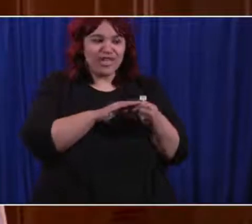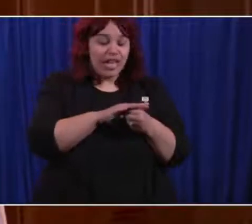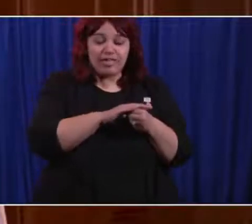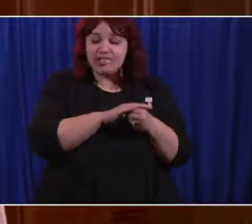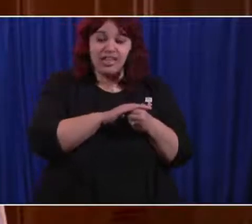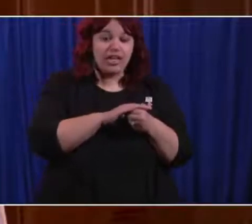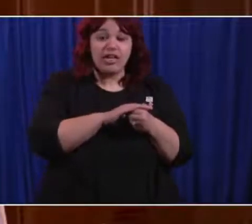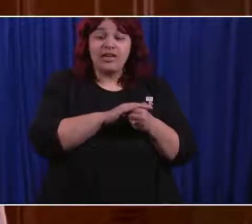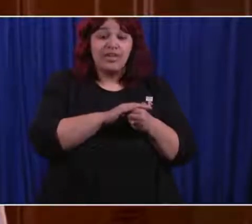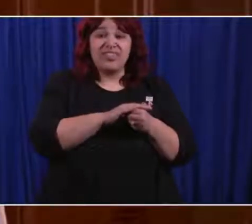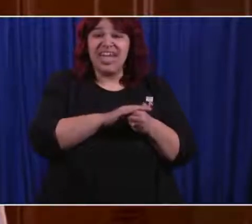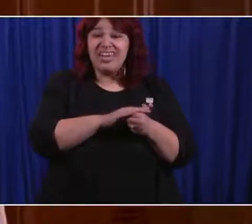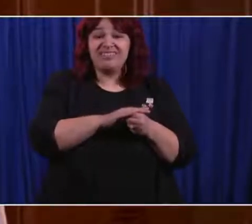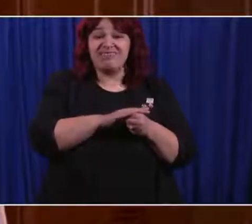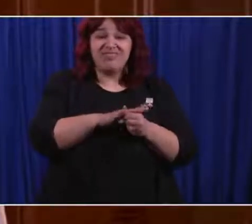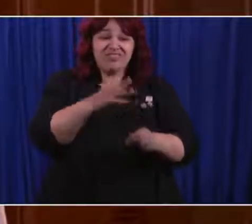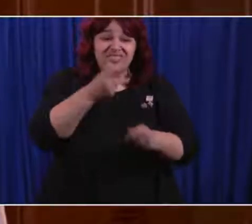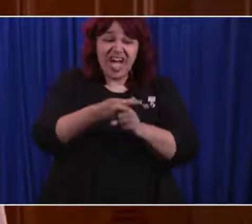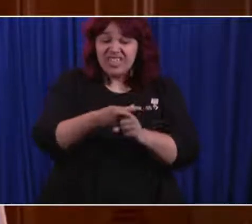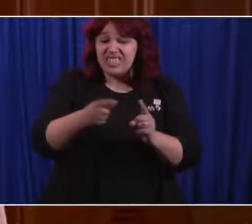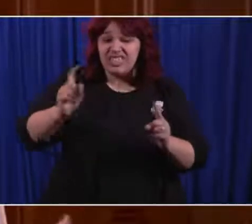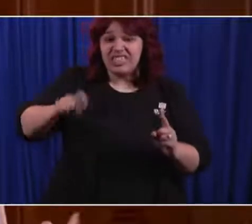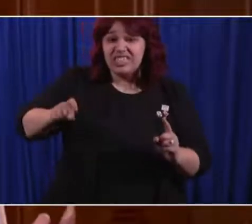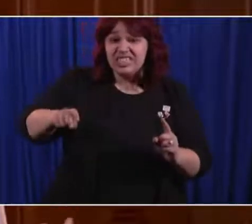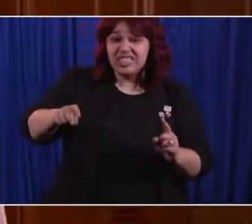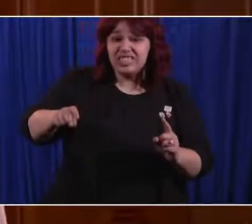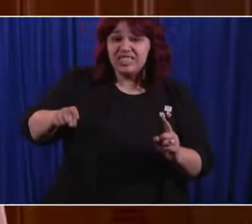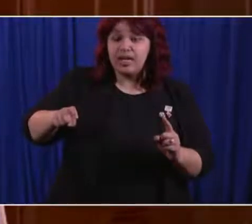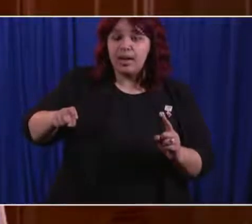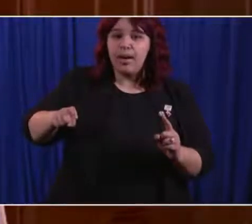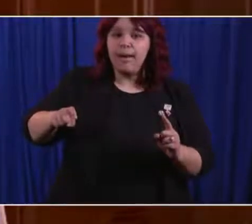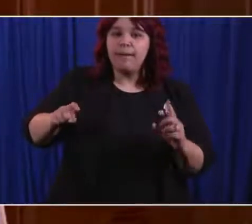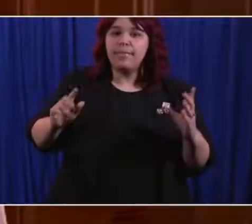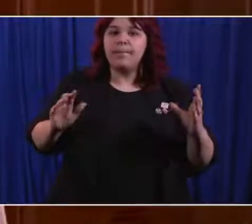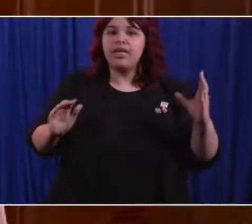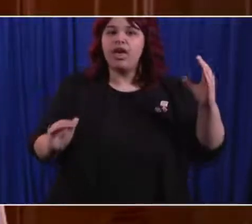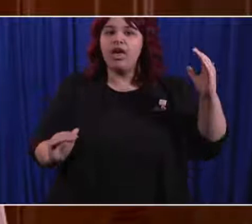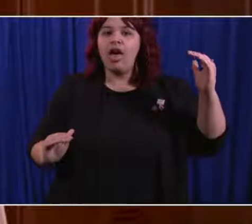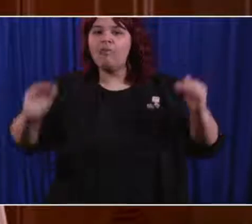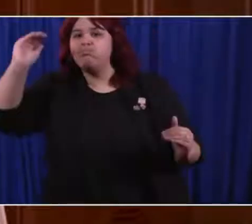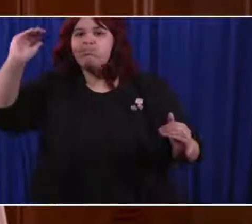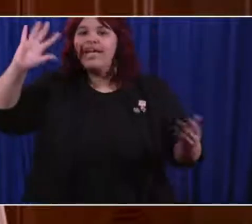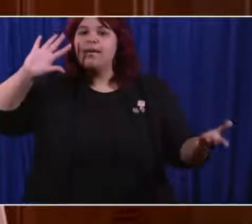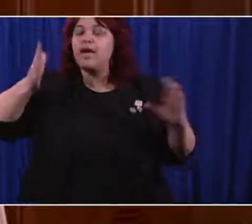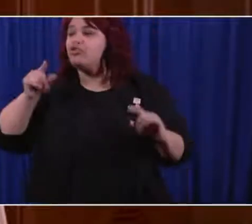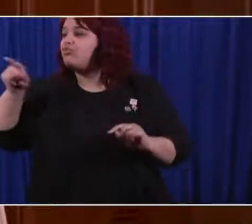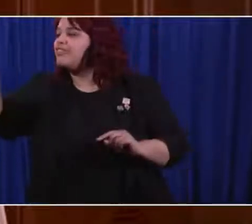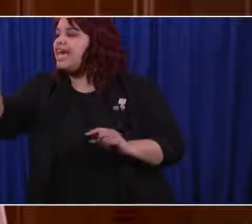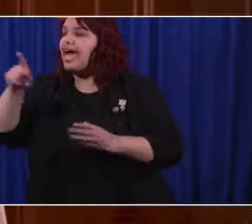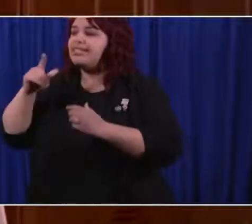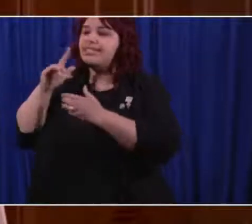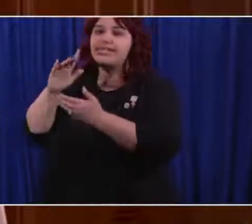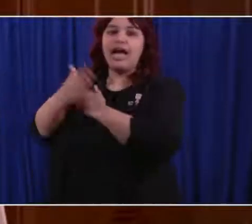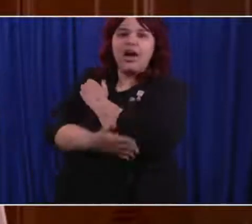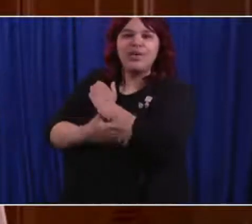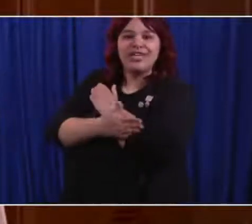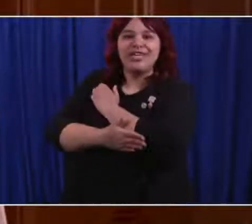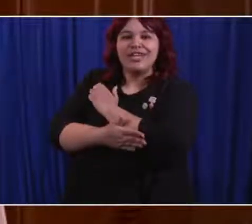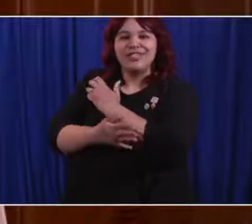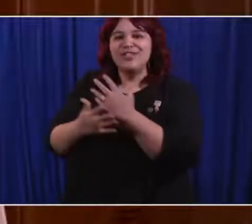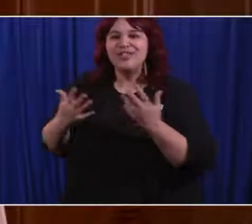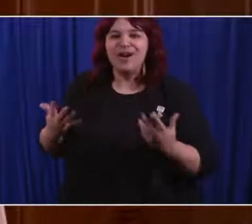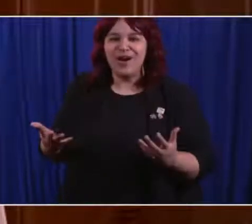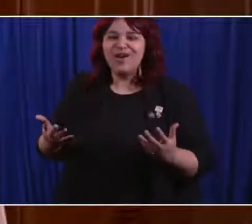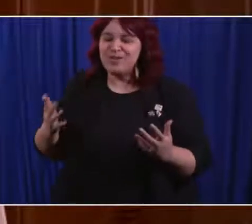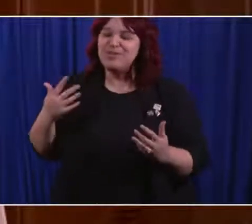be consistent throughout every single neighborhood in the state of Ohio. So we will continue